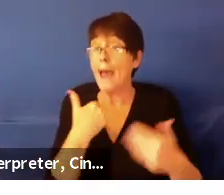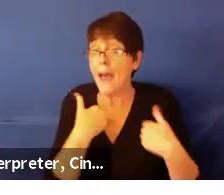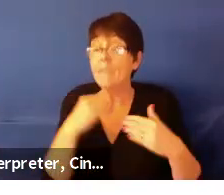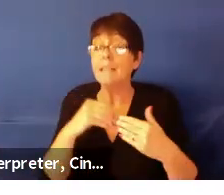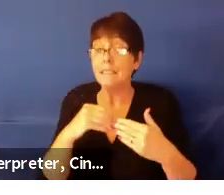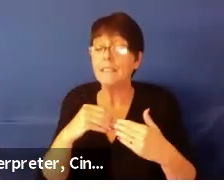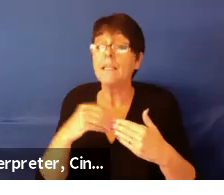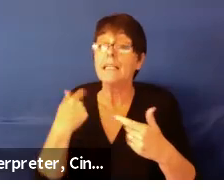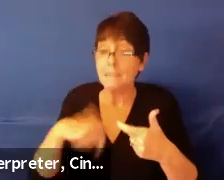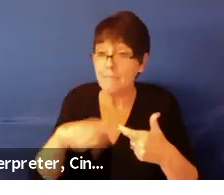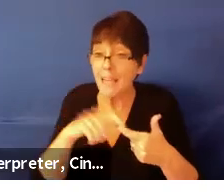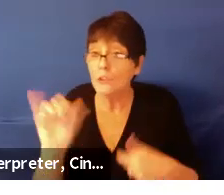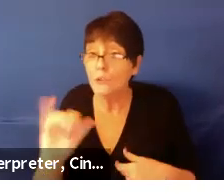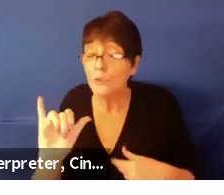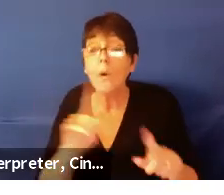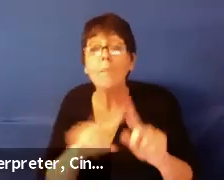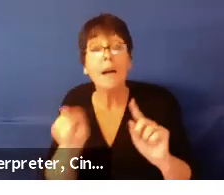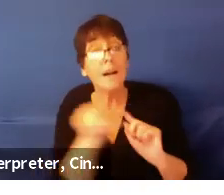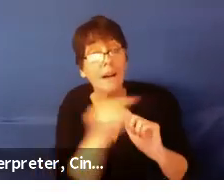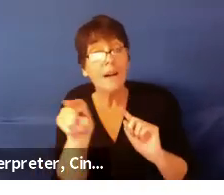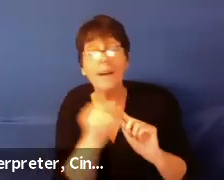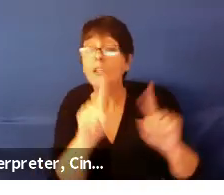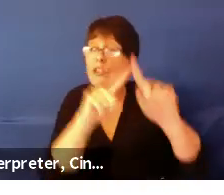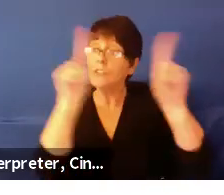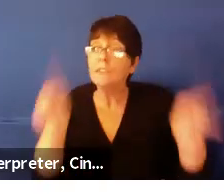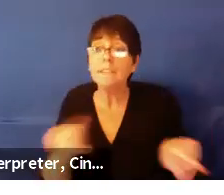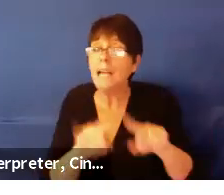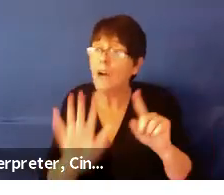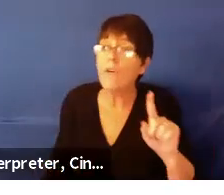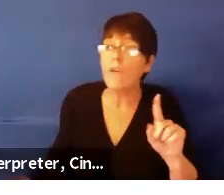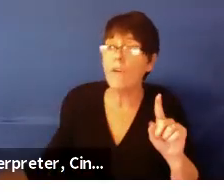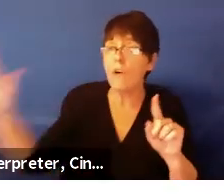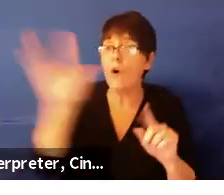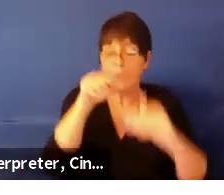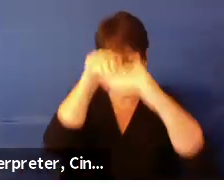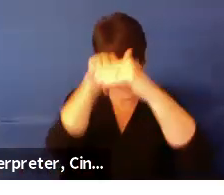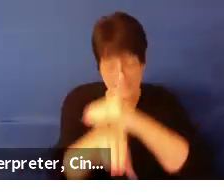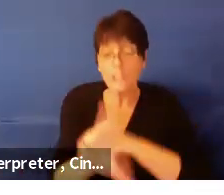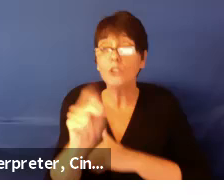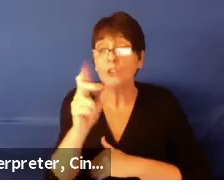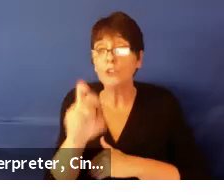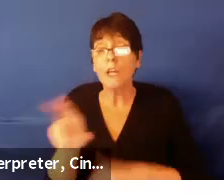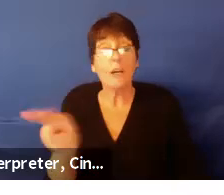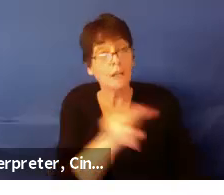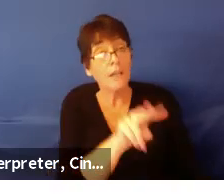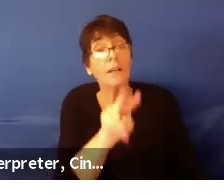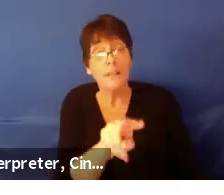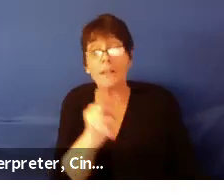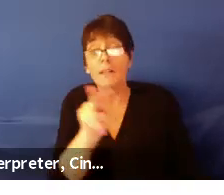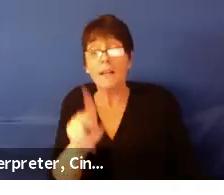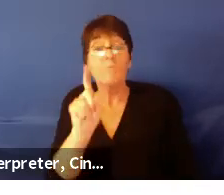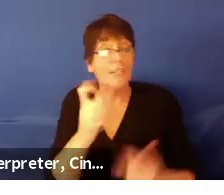Spanish version, but it's signage around all individuals entering the shelter must be health screened before